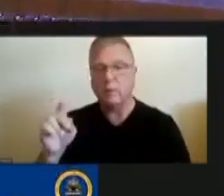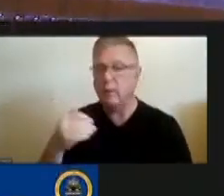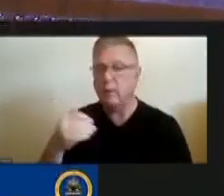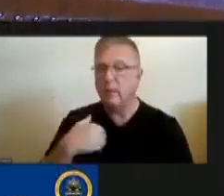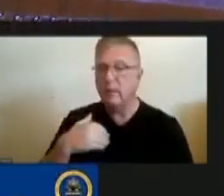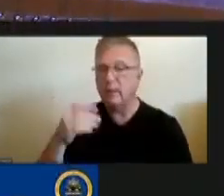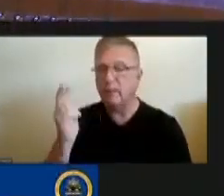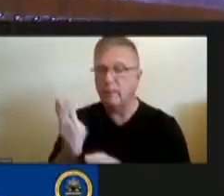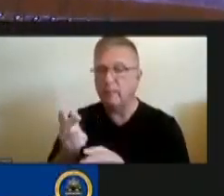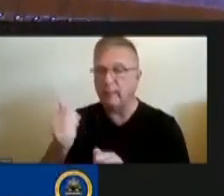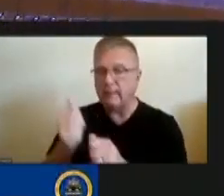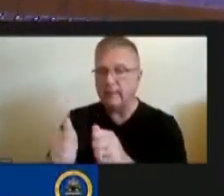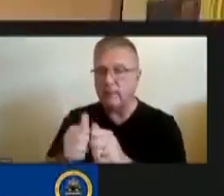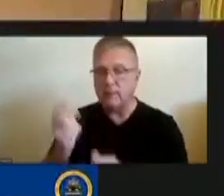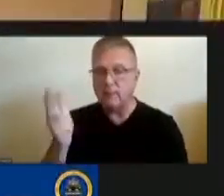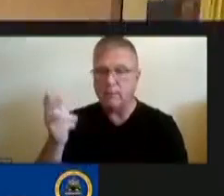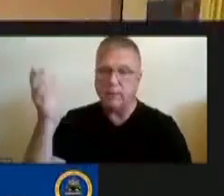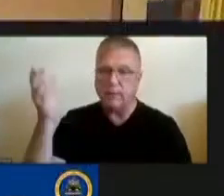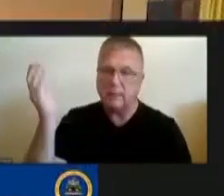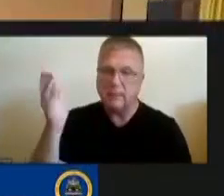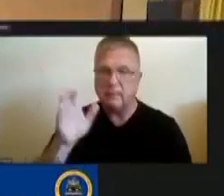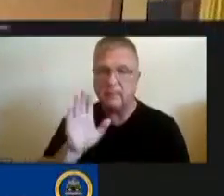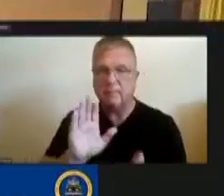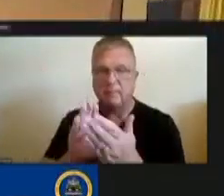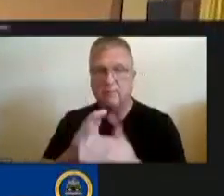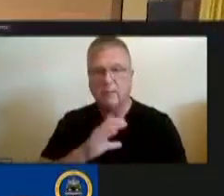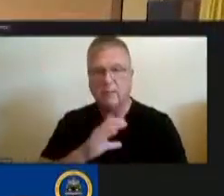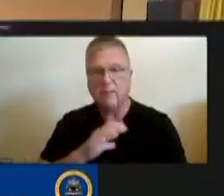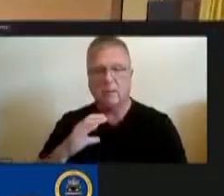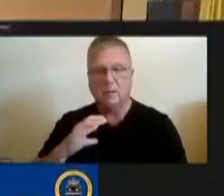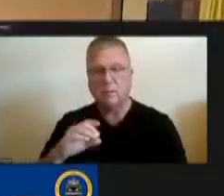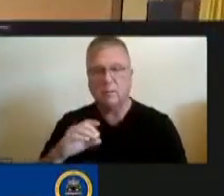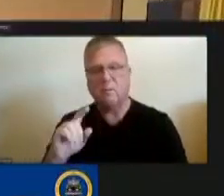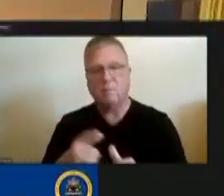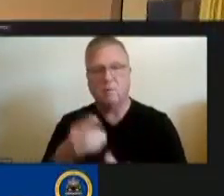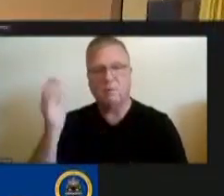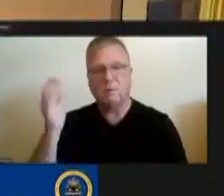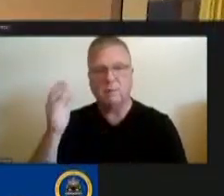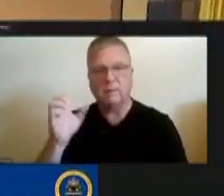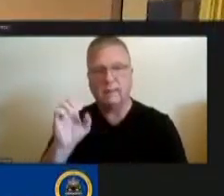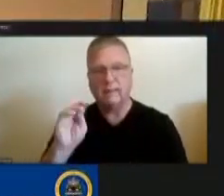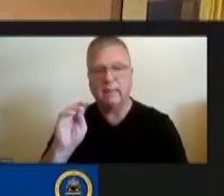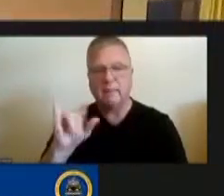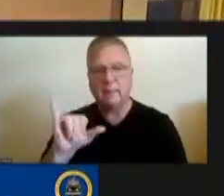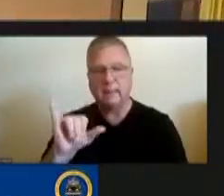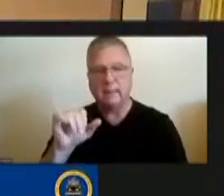council. All right, so our first speaker is Emily Persico.